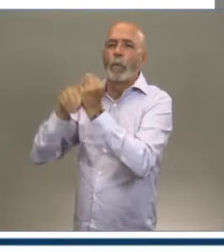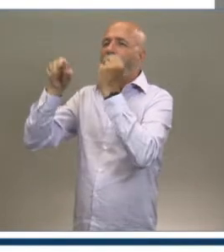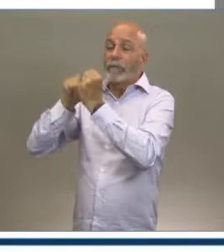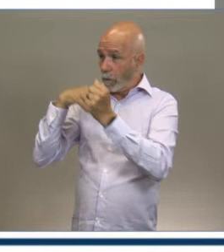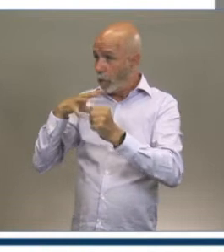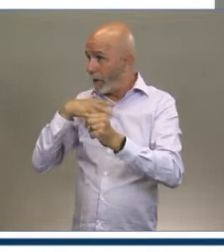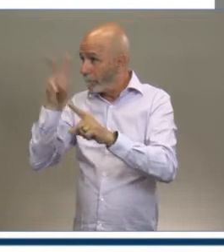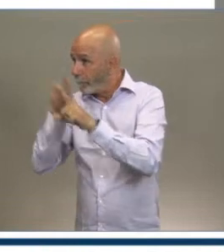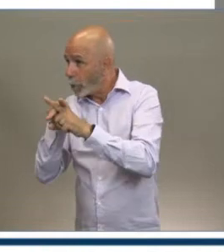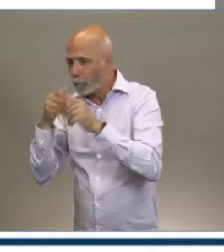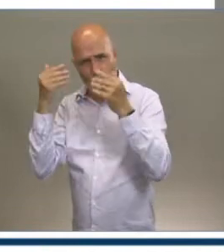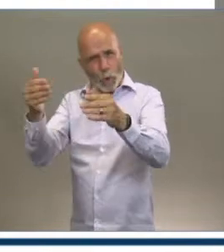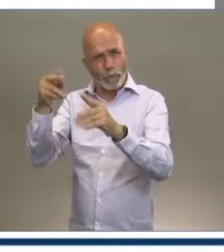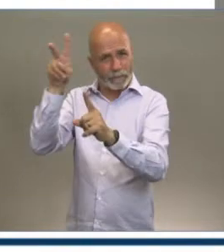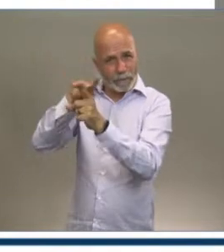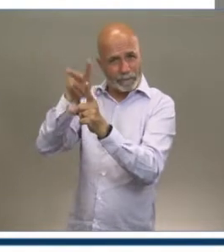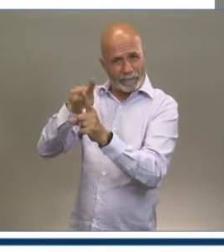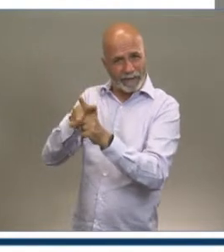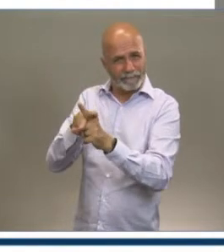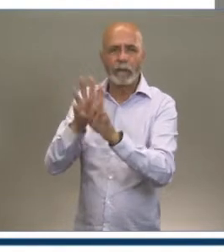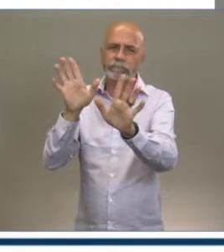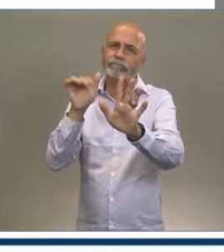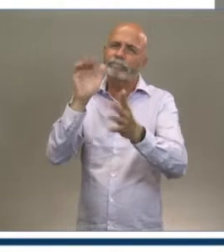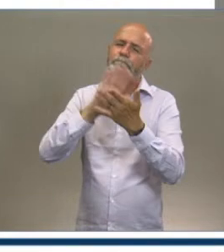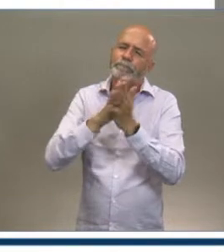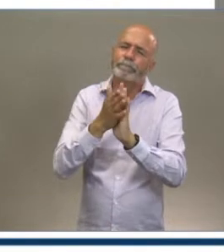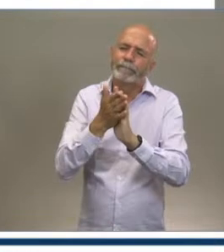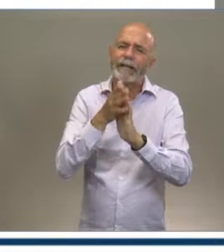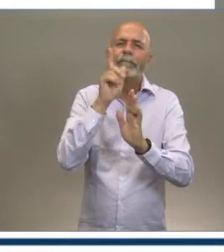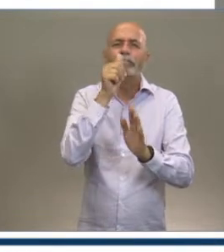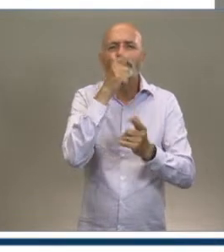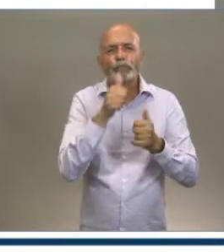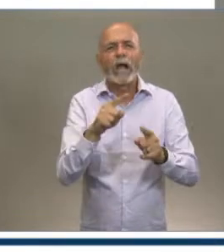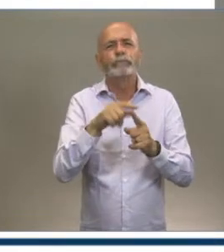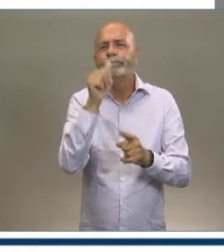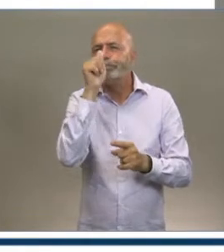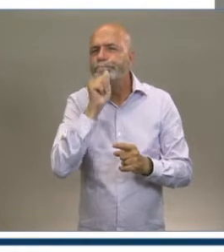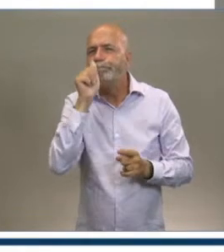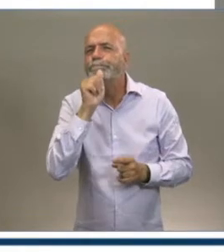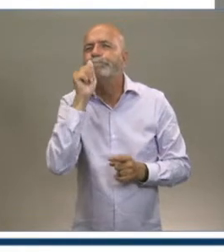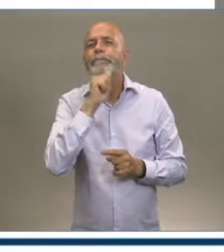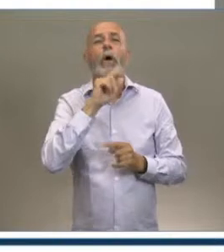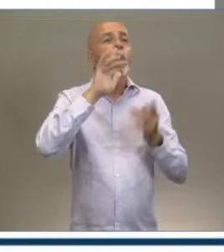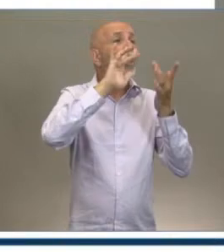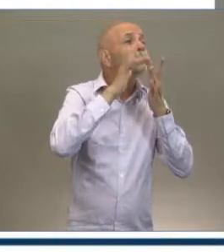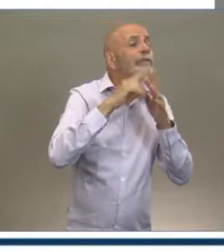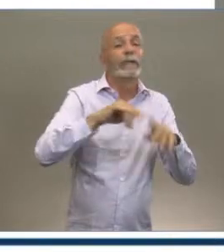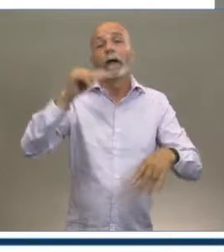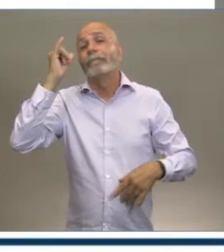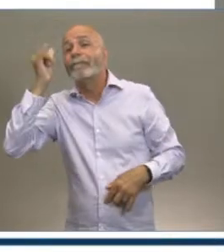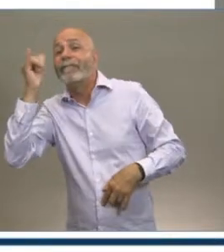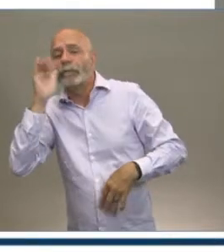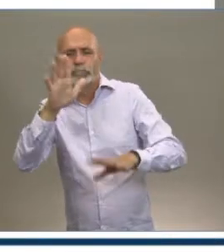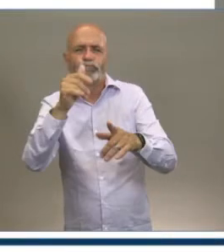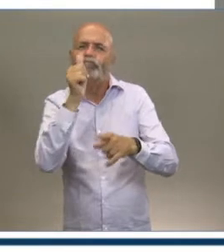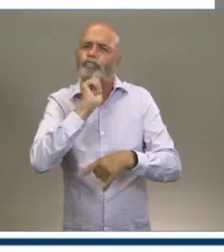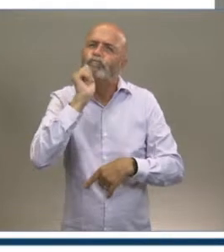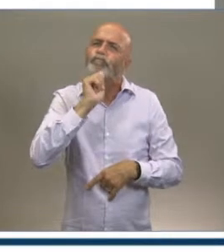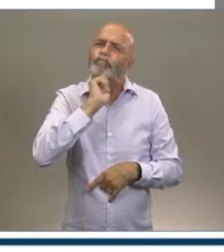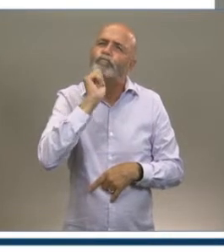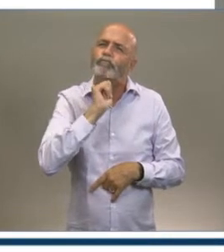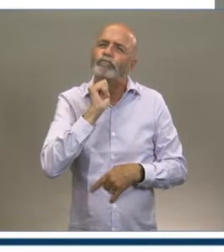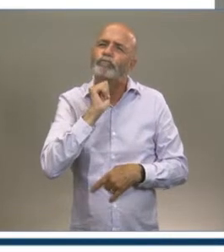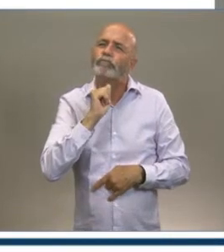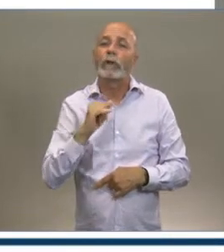one. So please be patient when trying to rebook, whether online or by phone. Please do not go to the booking site